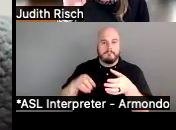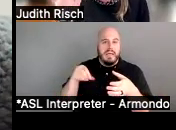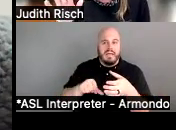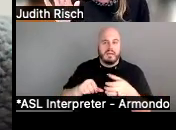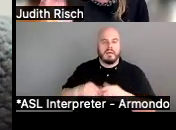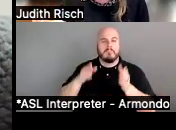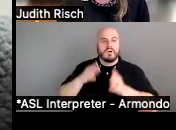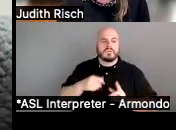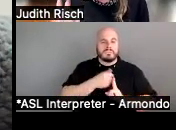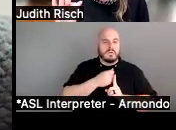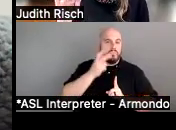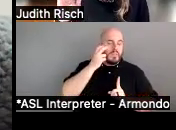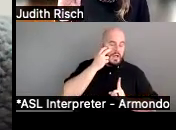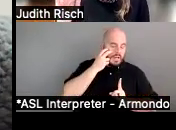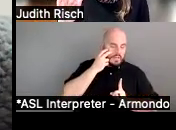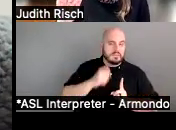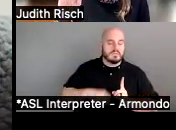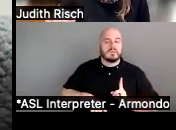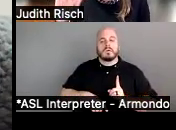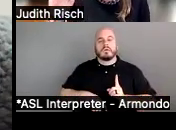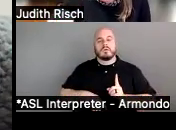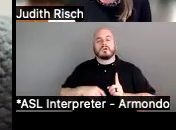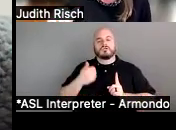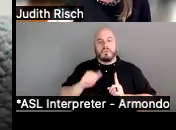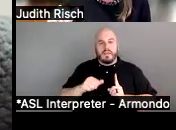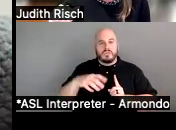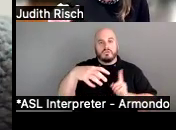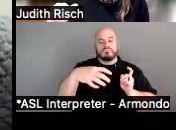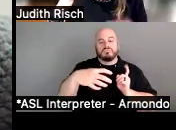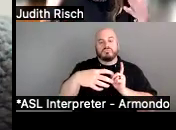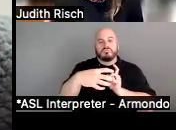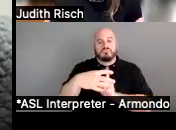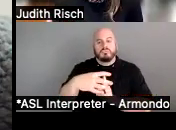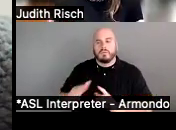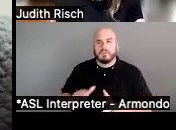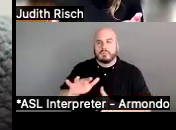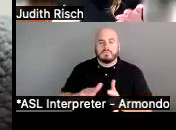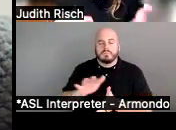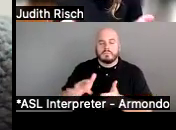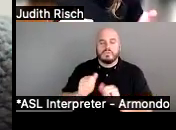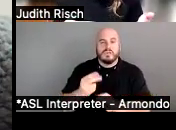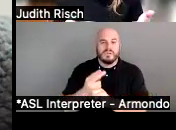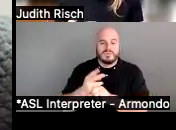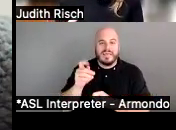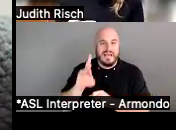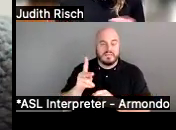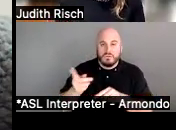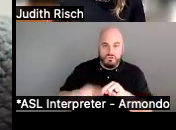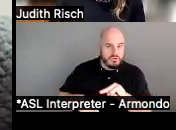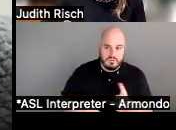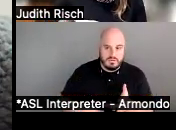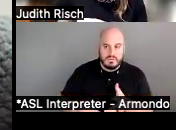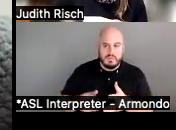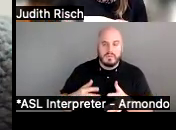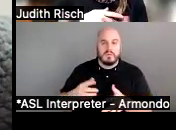a person who was blind went to use the kiosk and couldn't, and then was left in this terrible situation of,